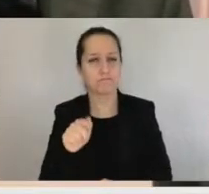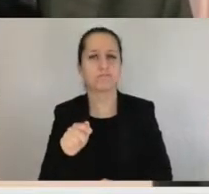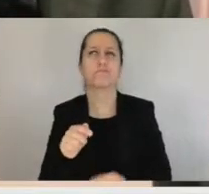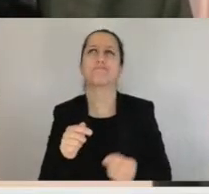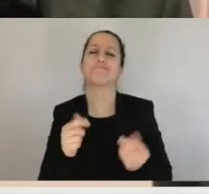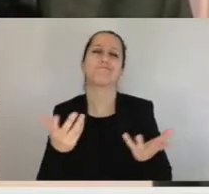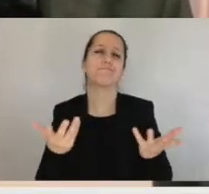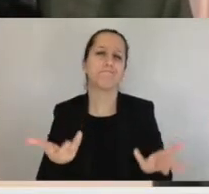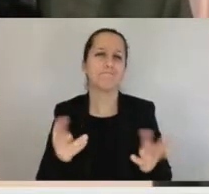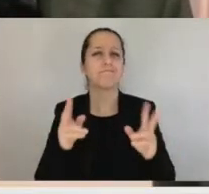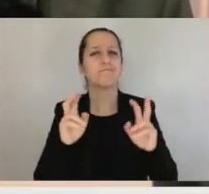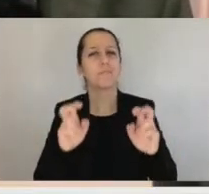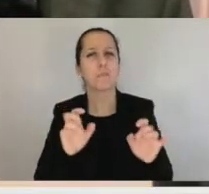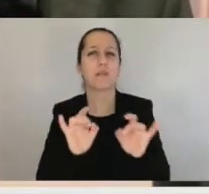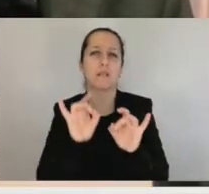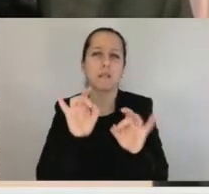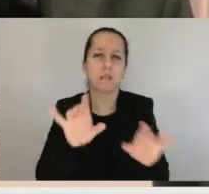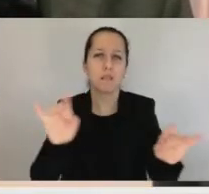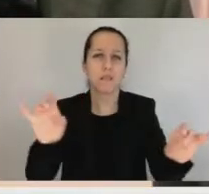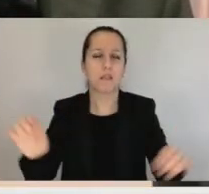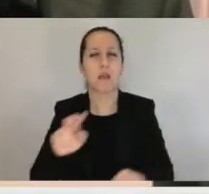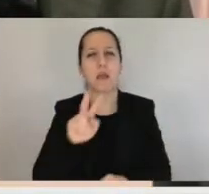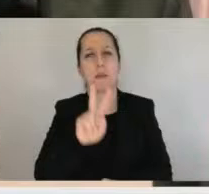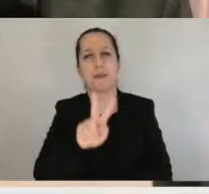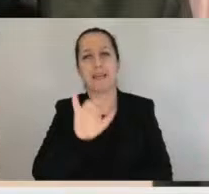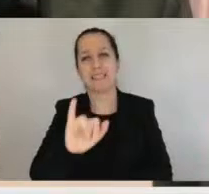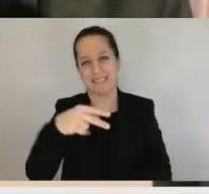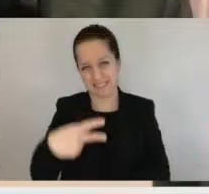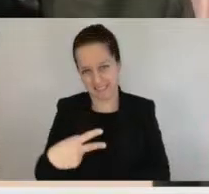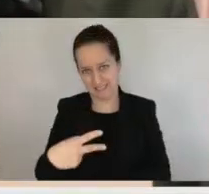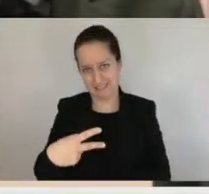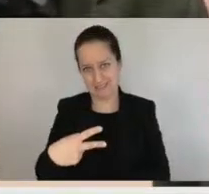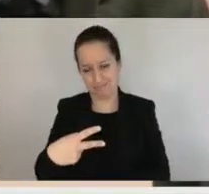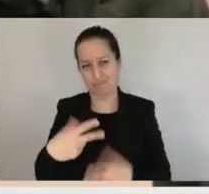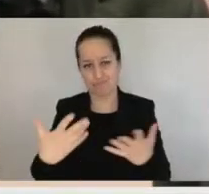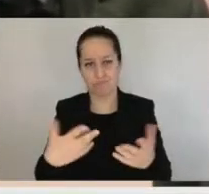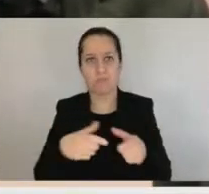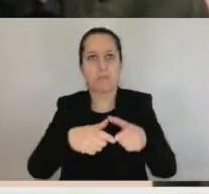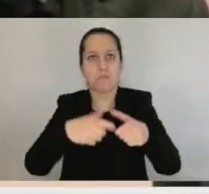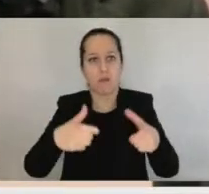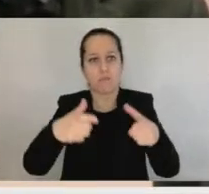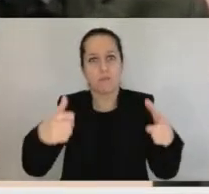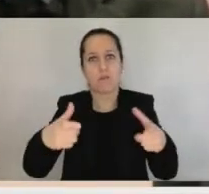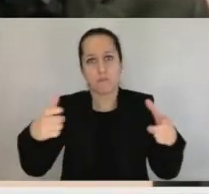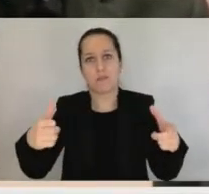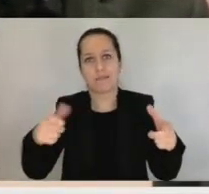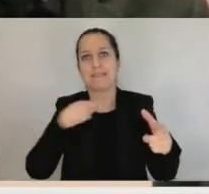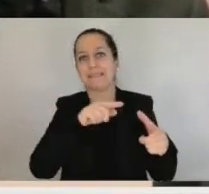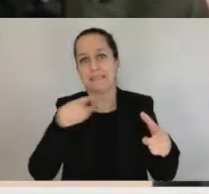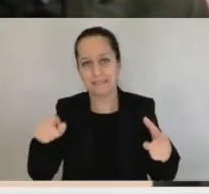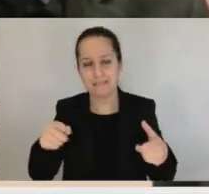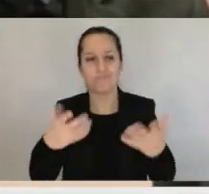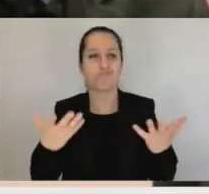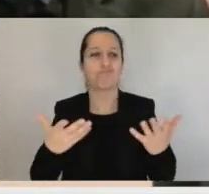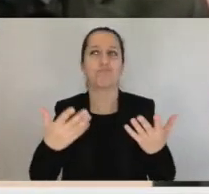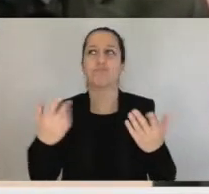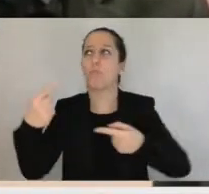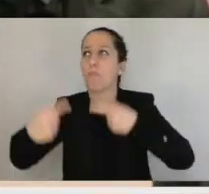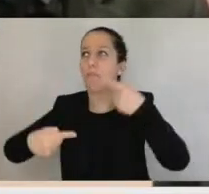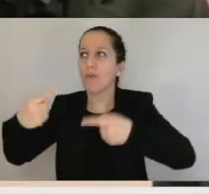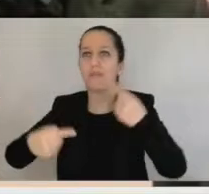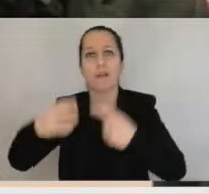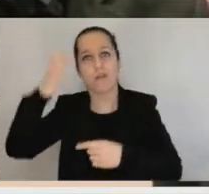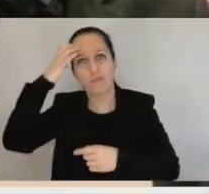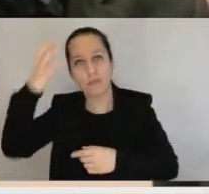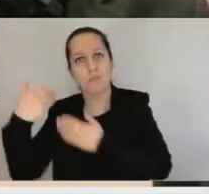increase of contamination, or rather HIV contagion, and that is